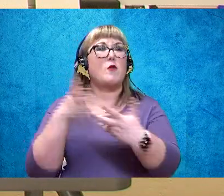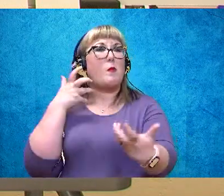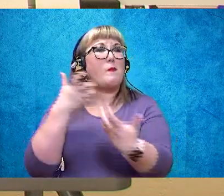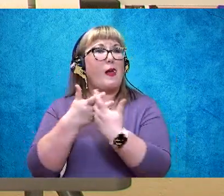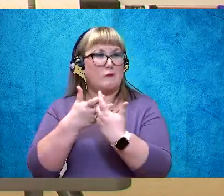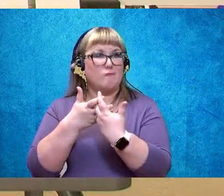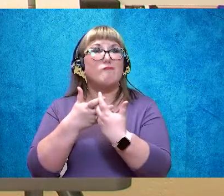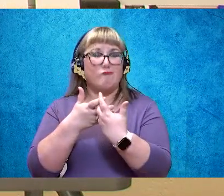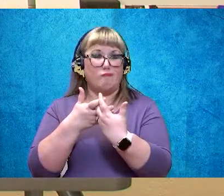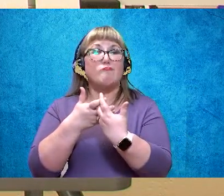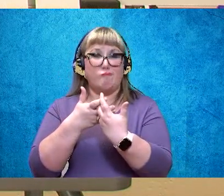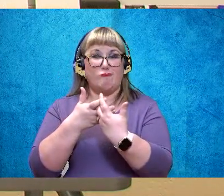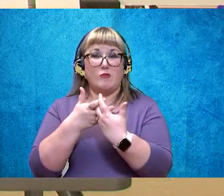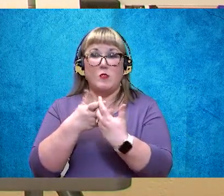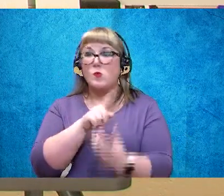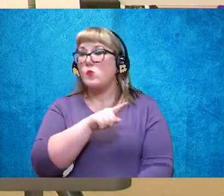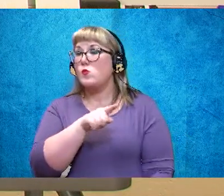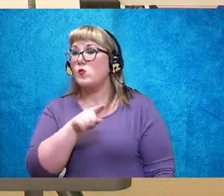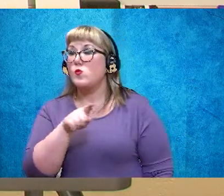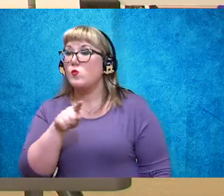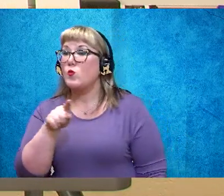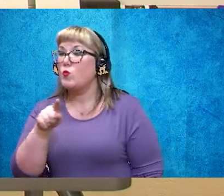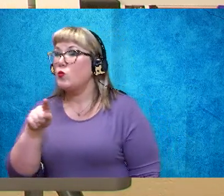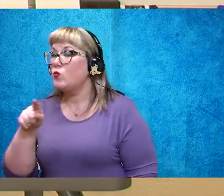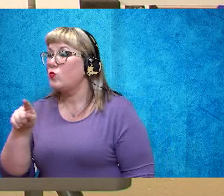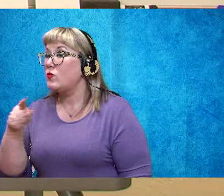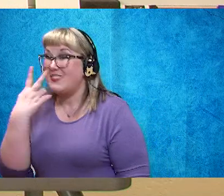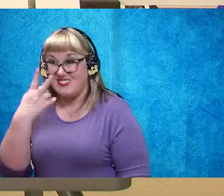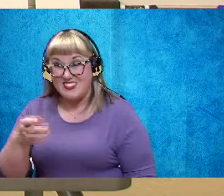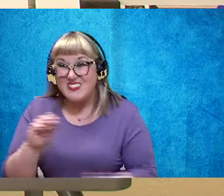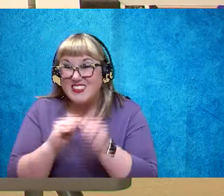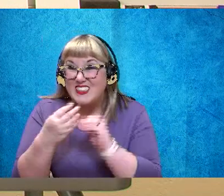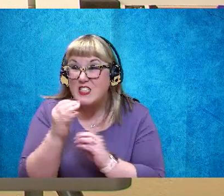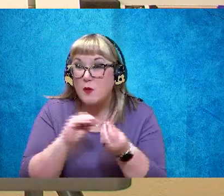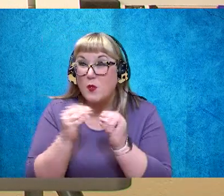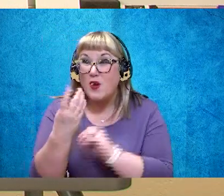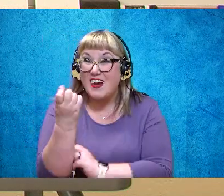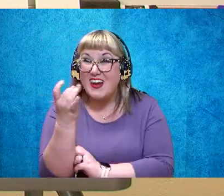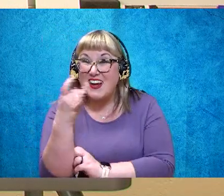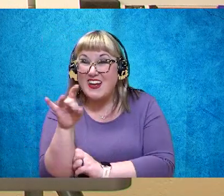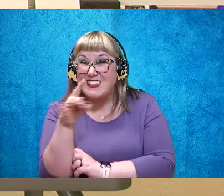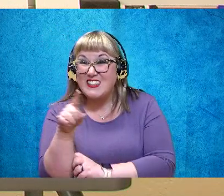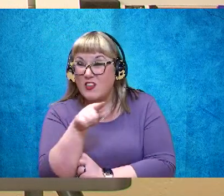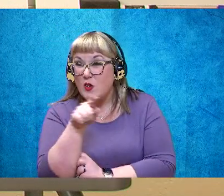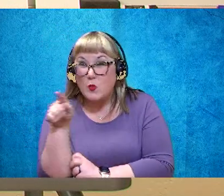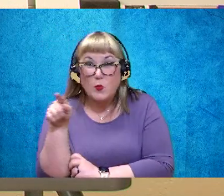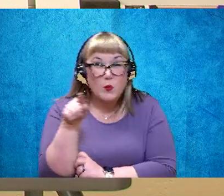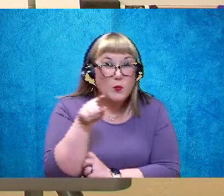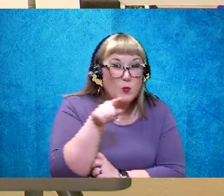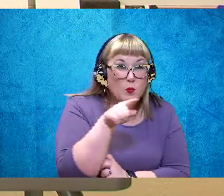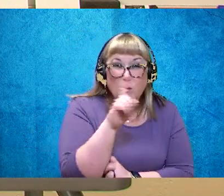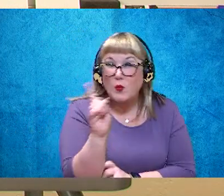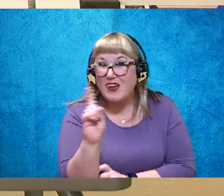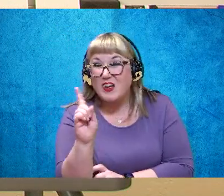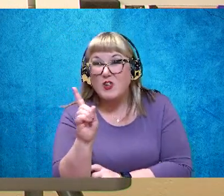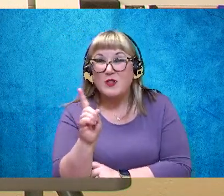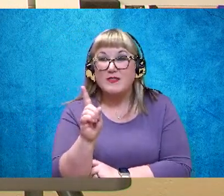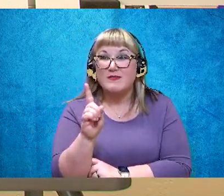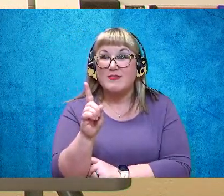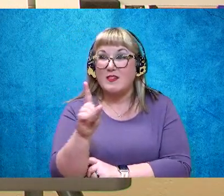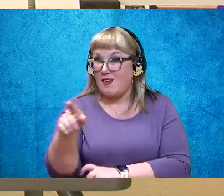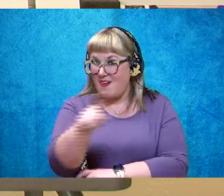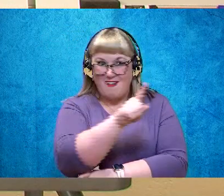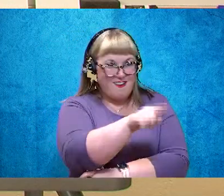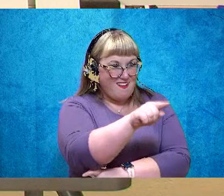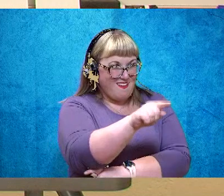18 to put with our collection. So let's see. Do you see the number 18 up here on our number line? That's right. It's